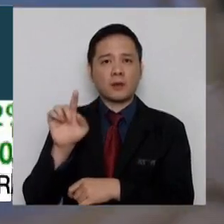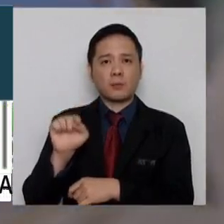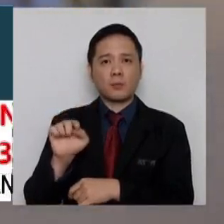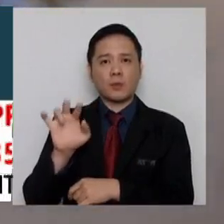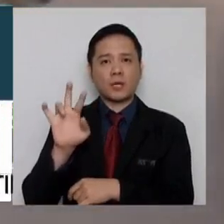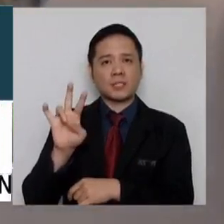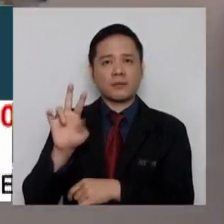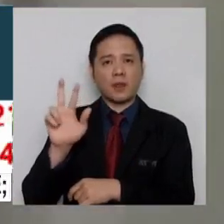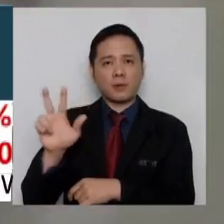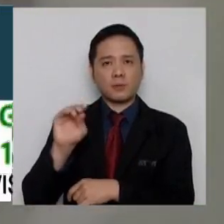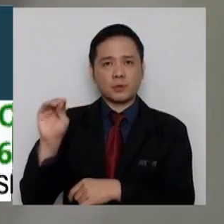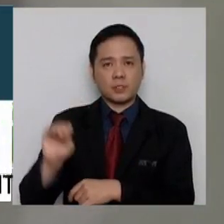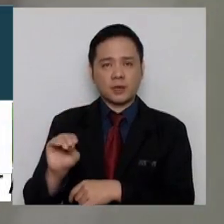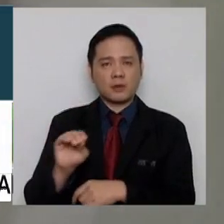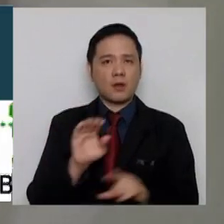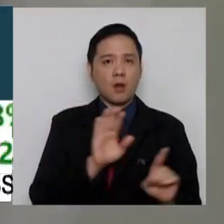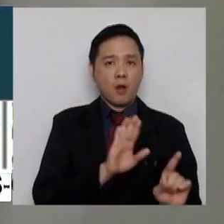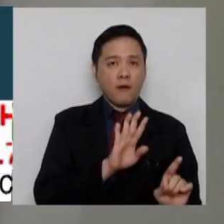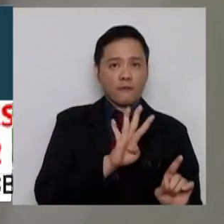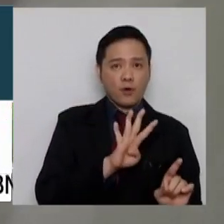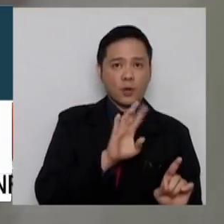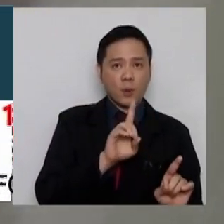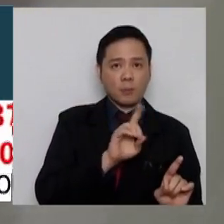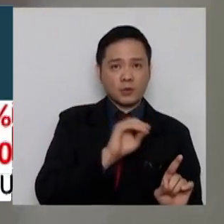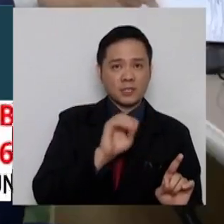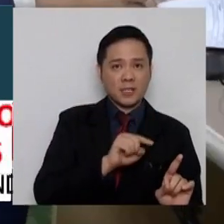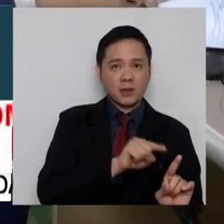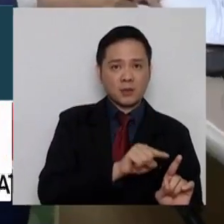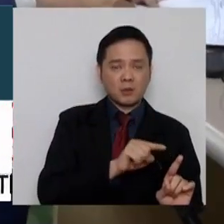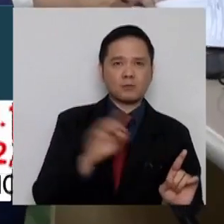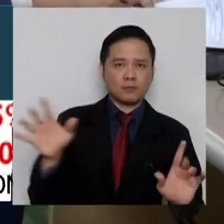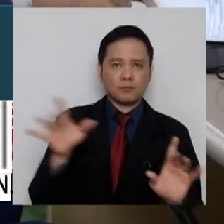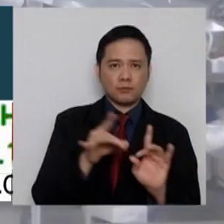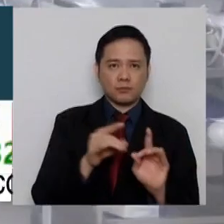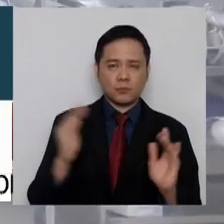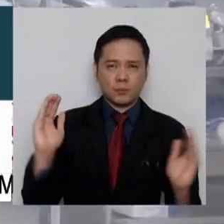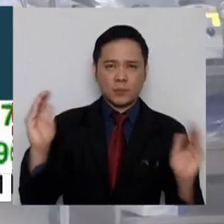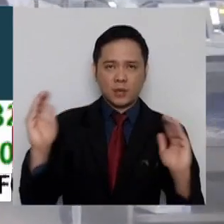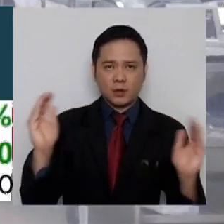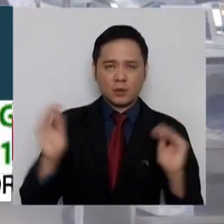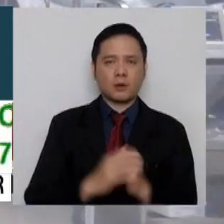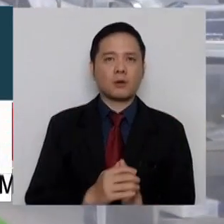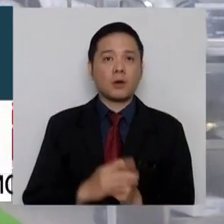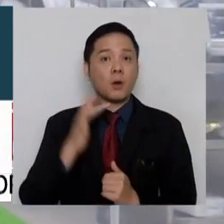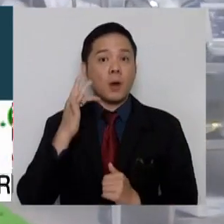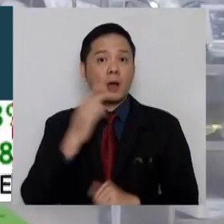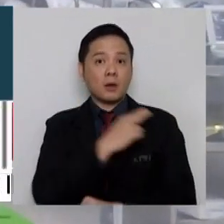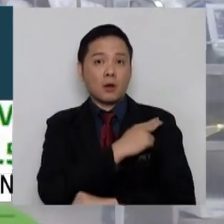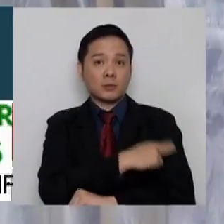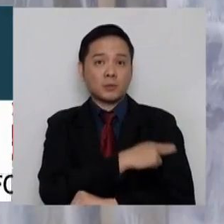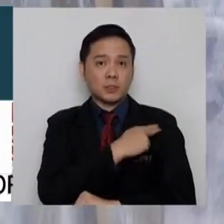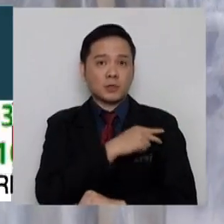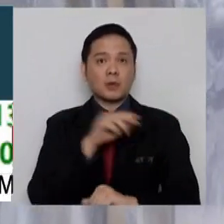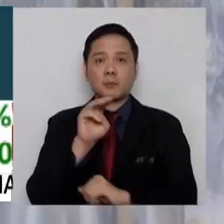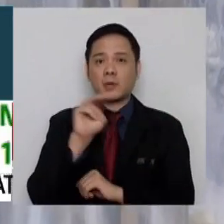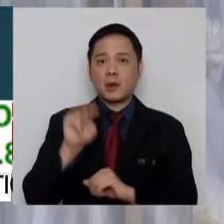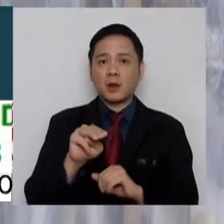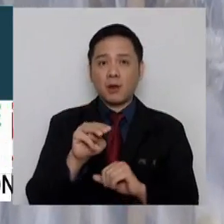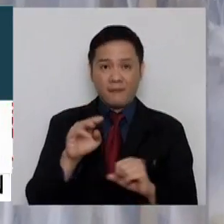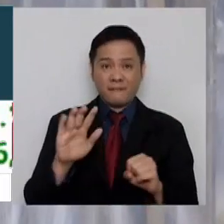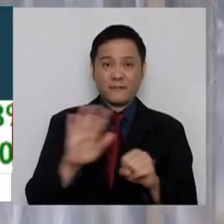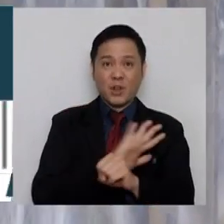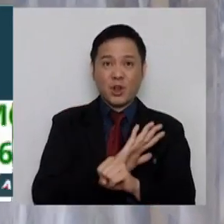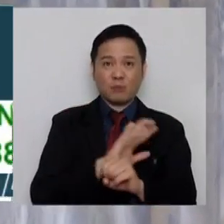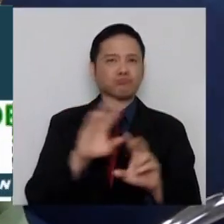37.73% and 41.66% respectively. This means, Carmina, that hospitals in Metro Manila are not full and are capable